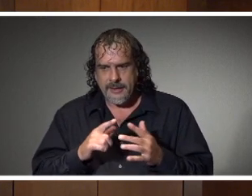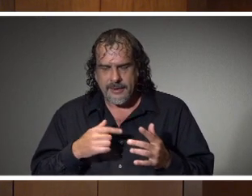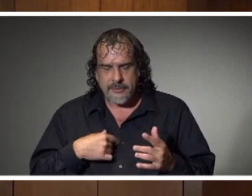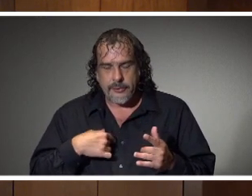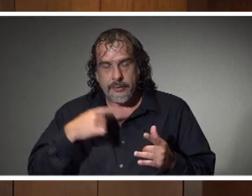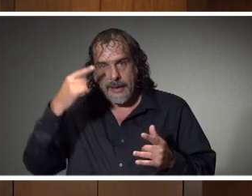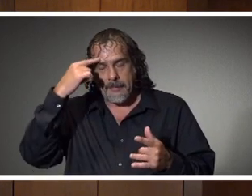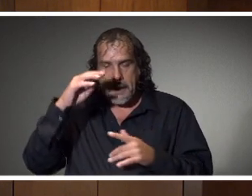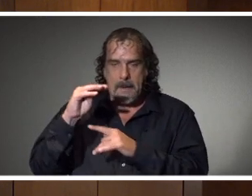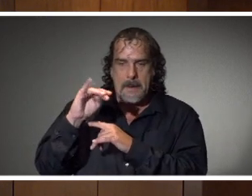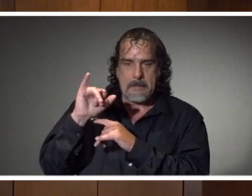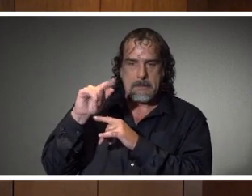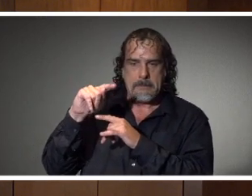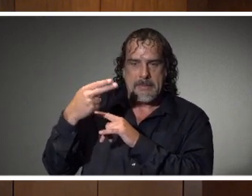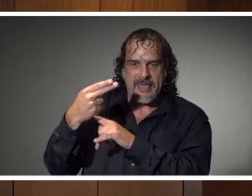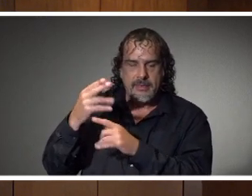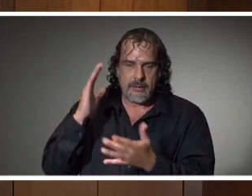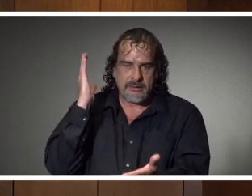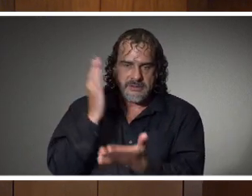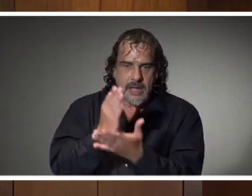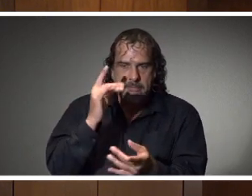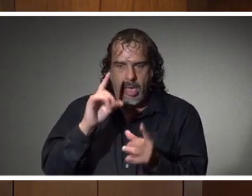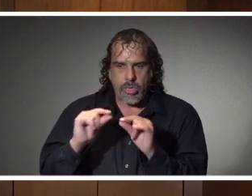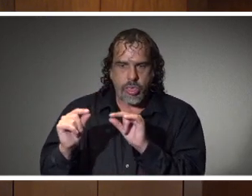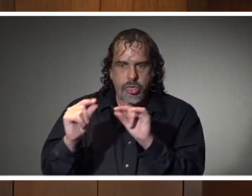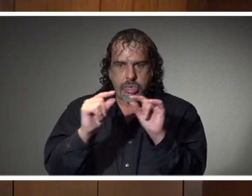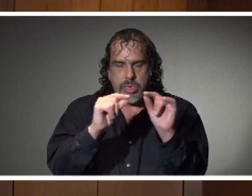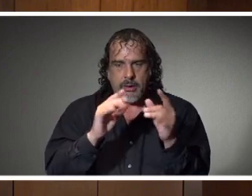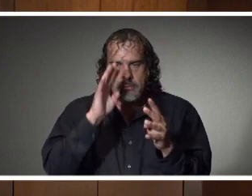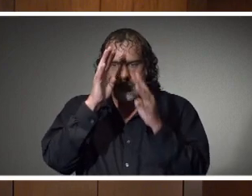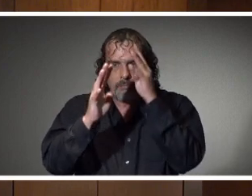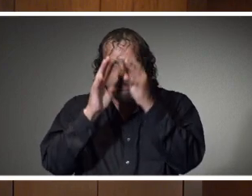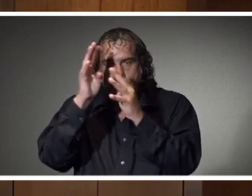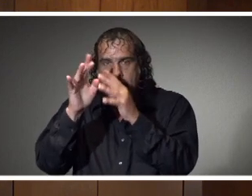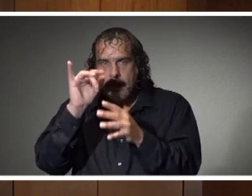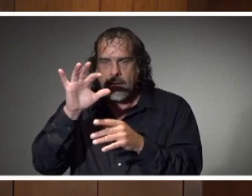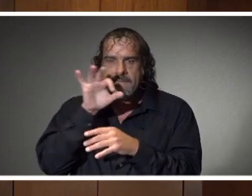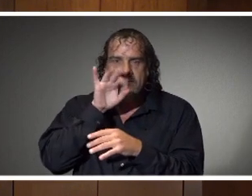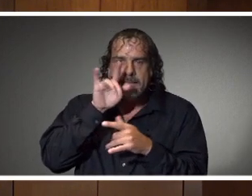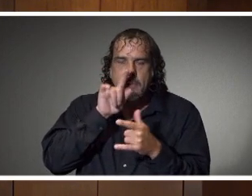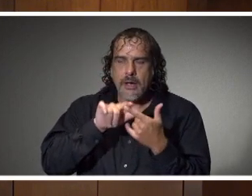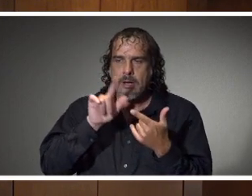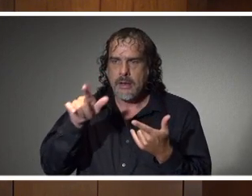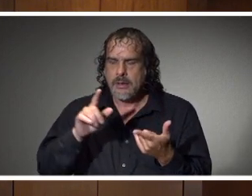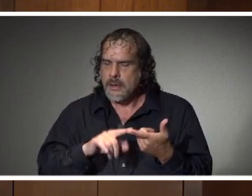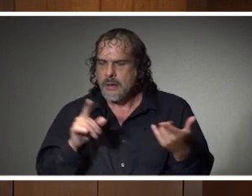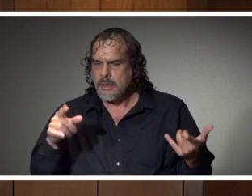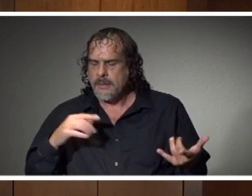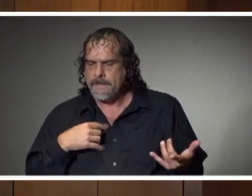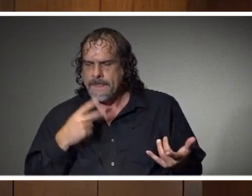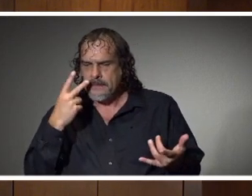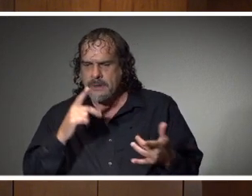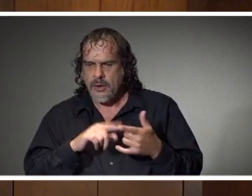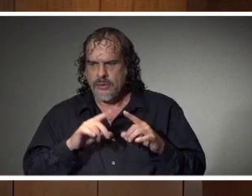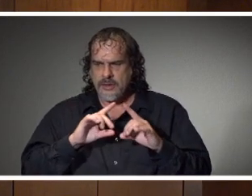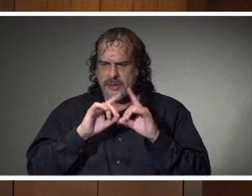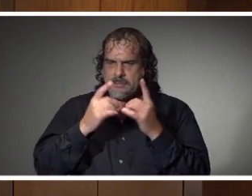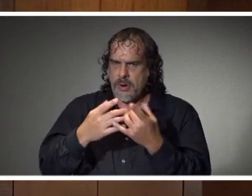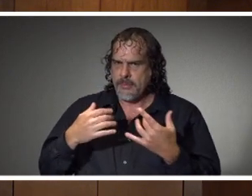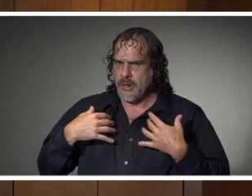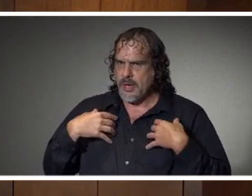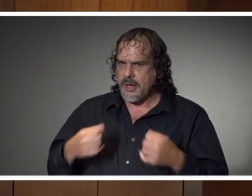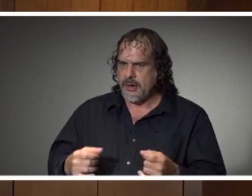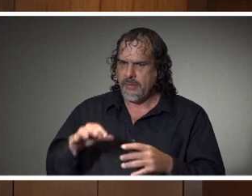hat and try to, you know, dispel something from Facebook, but we've seen a lot of concerns, particularly on the Department of Health's Facebook page, too, from